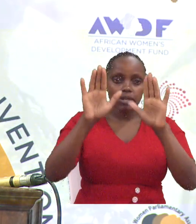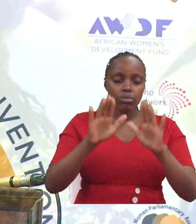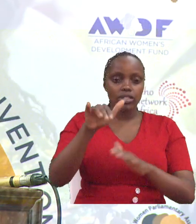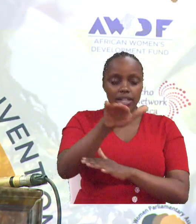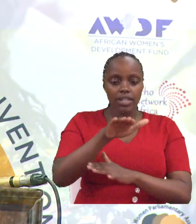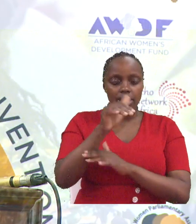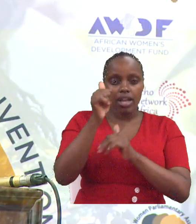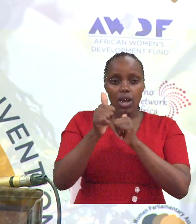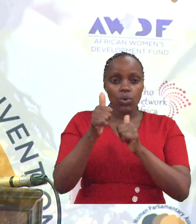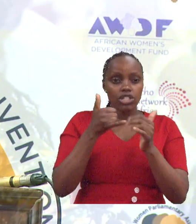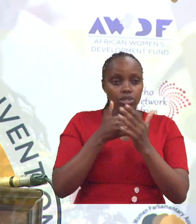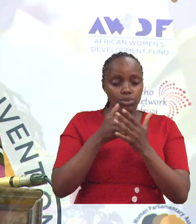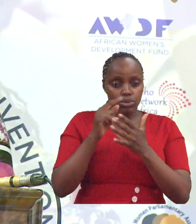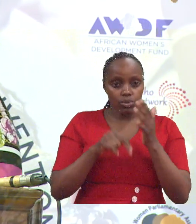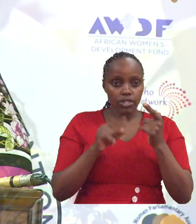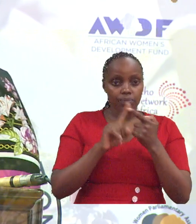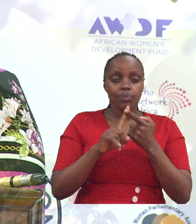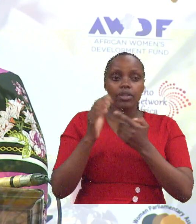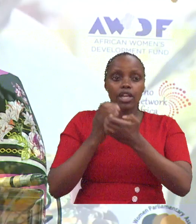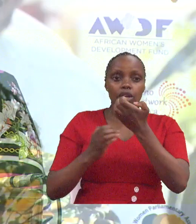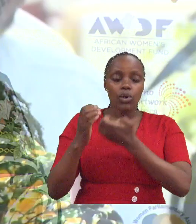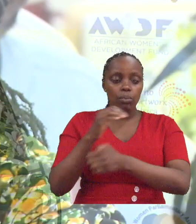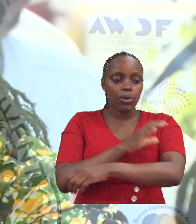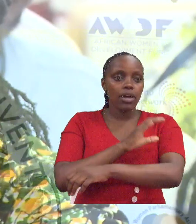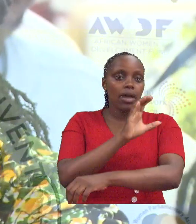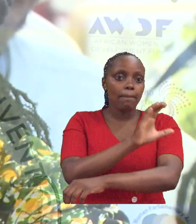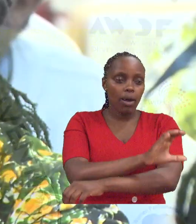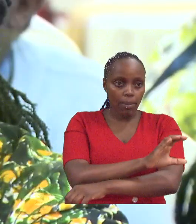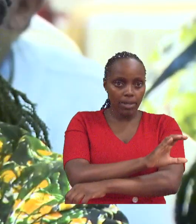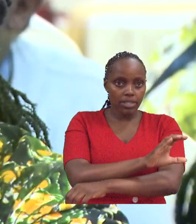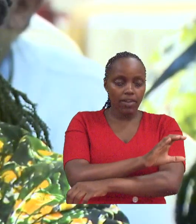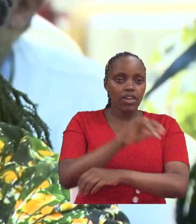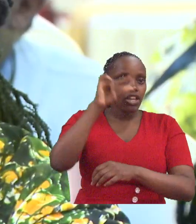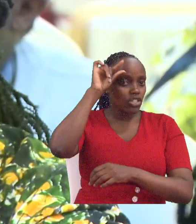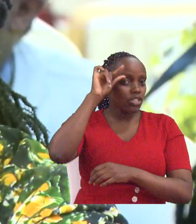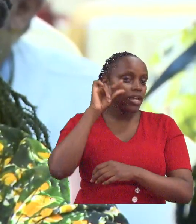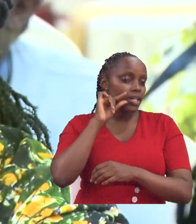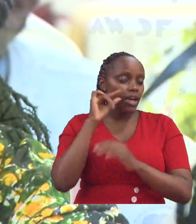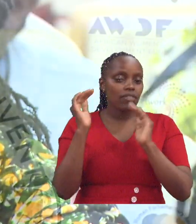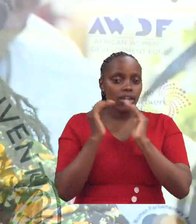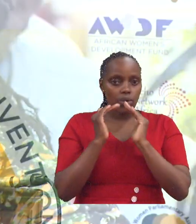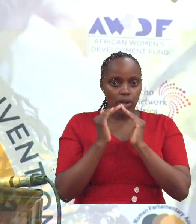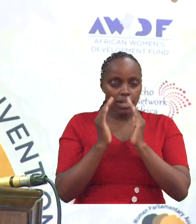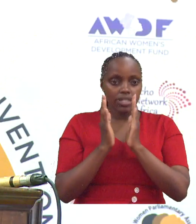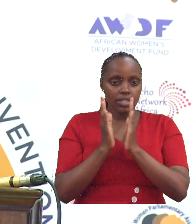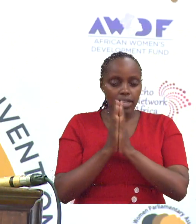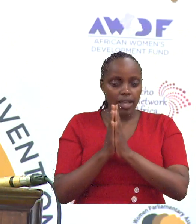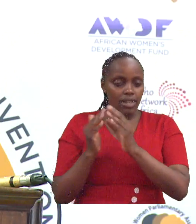areas, which include economic empowerment, gender equality in